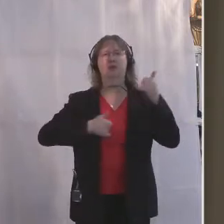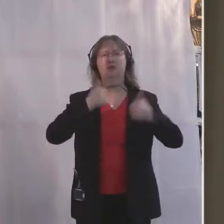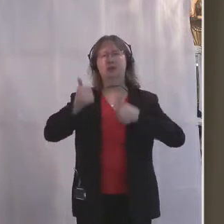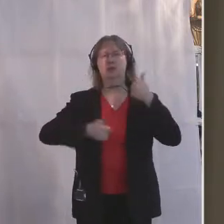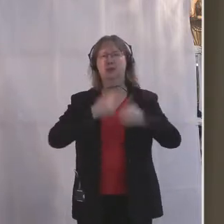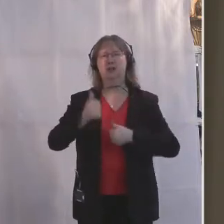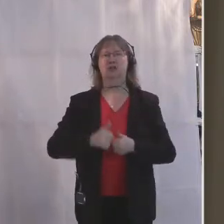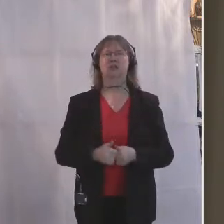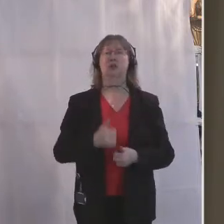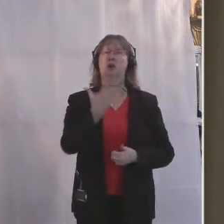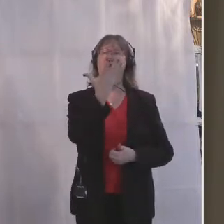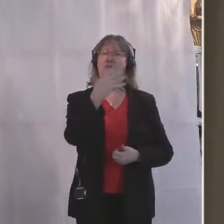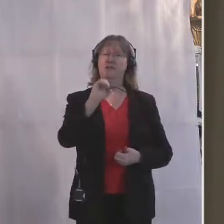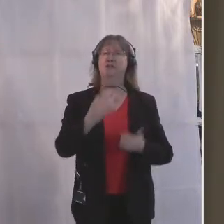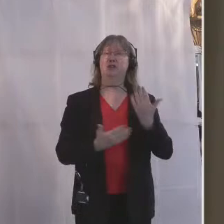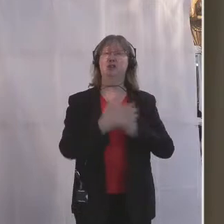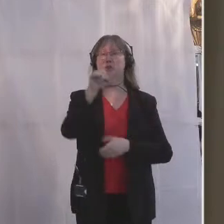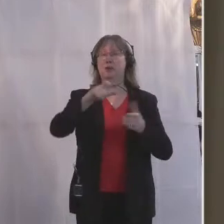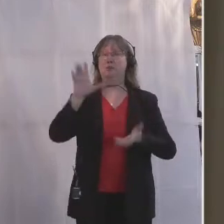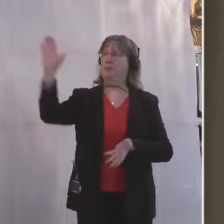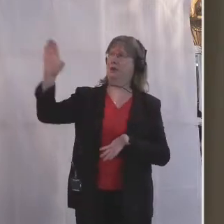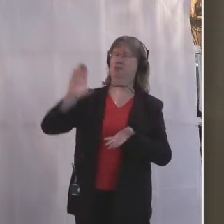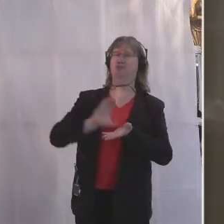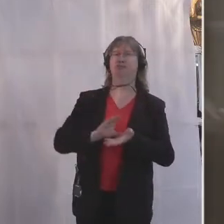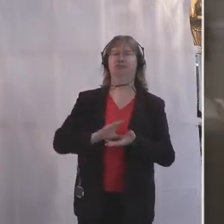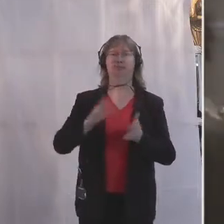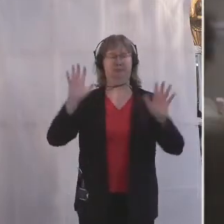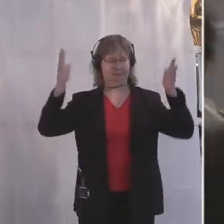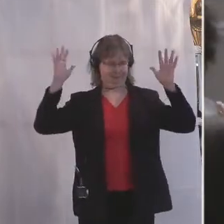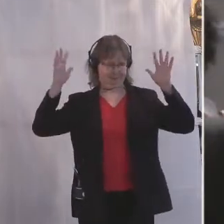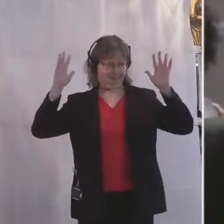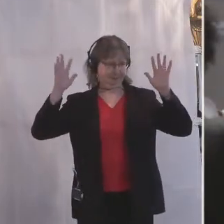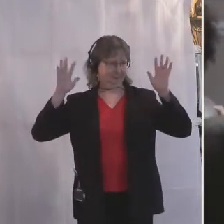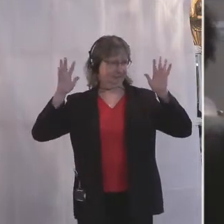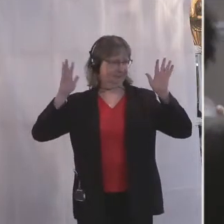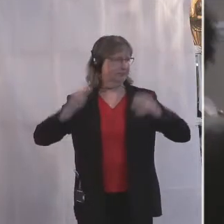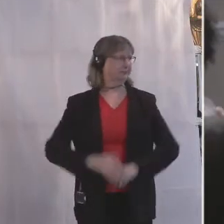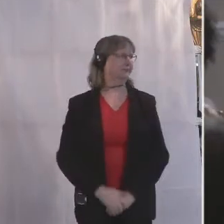our 50 new award winners, and can we give a round of applause?